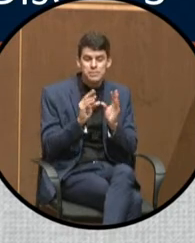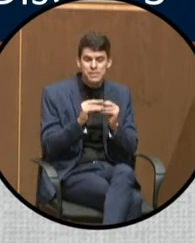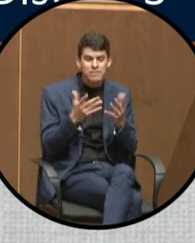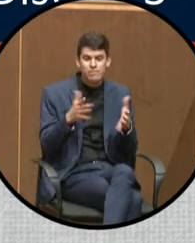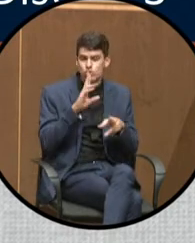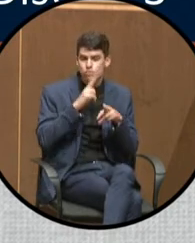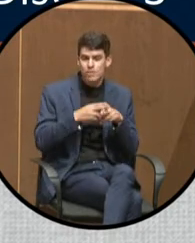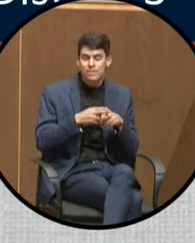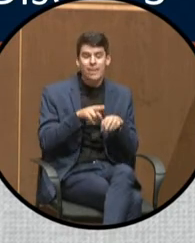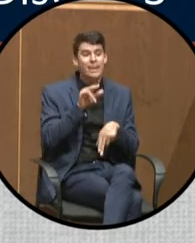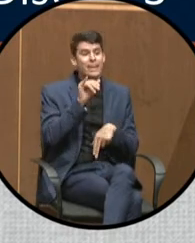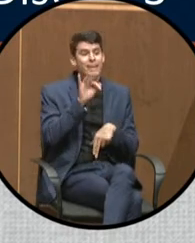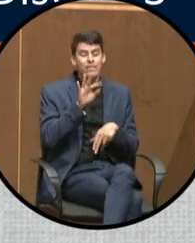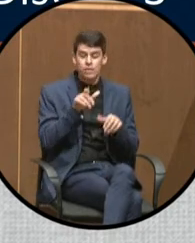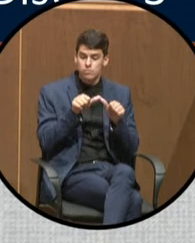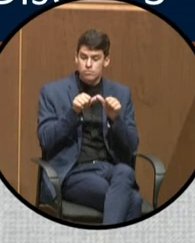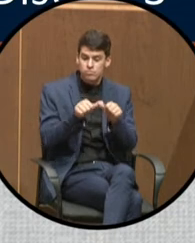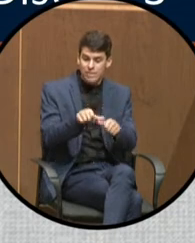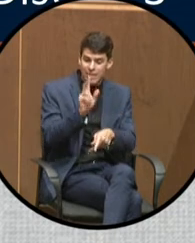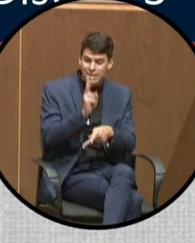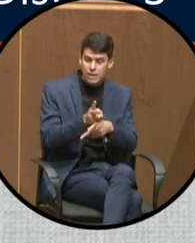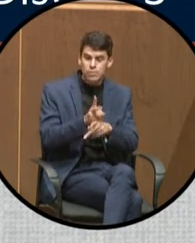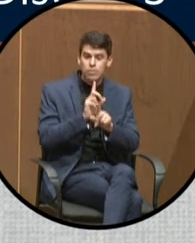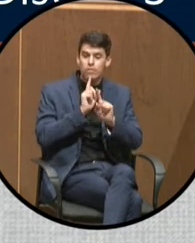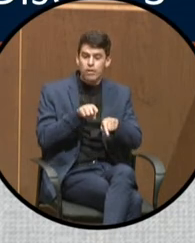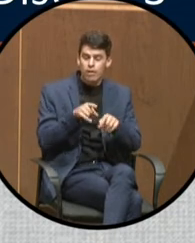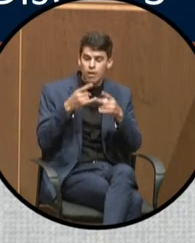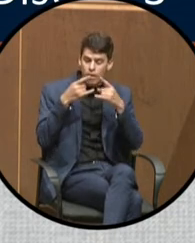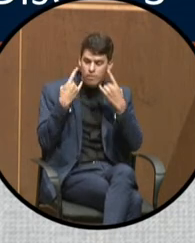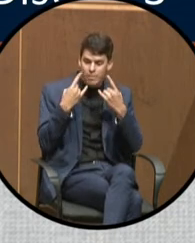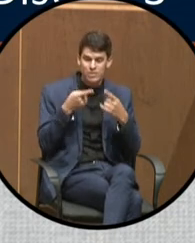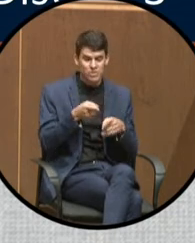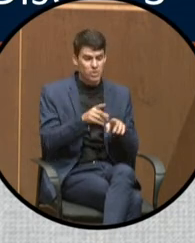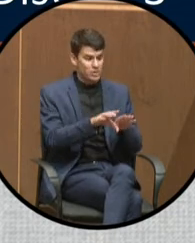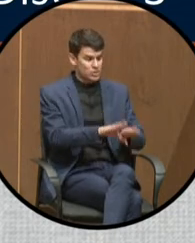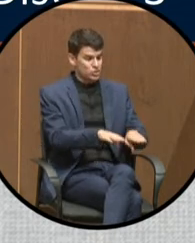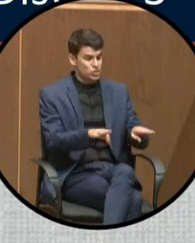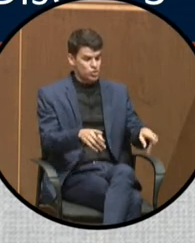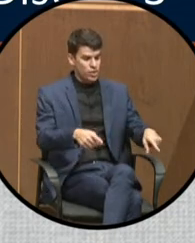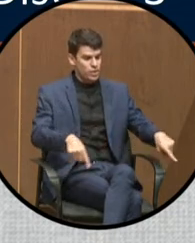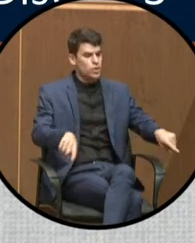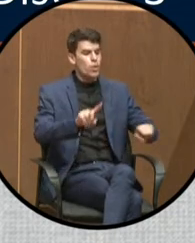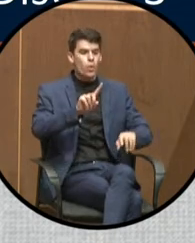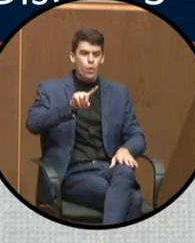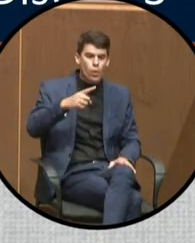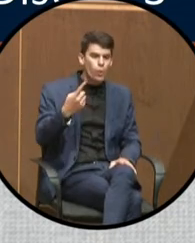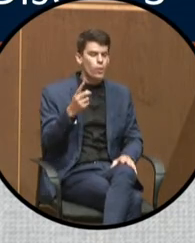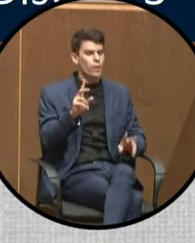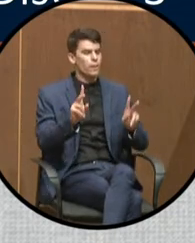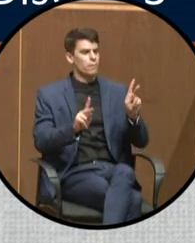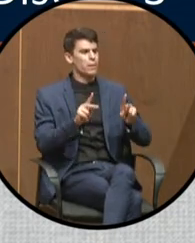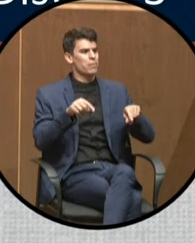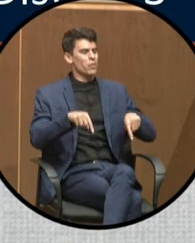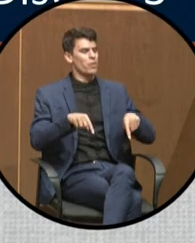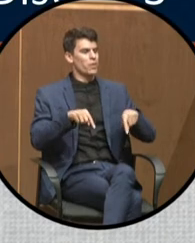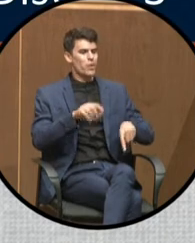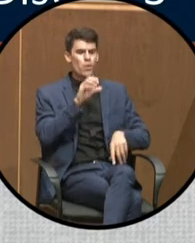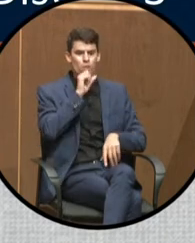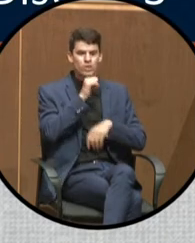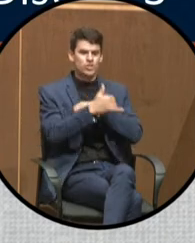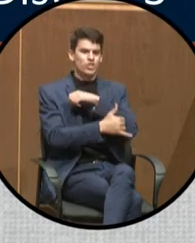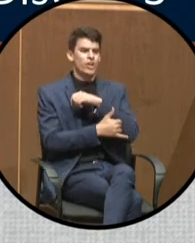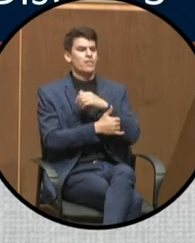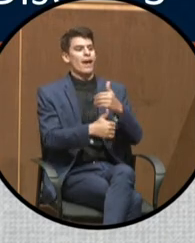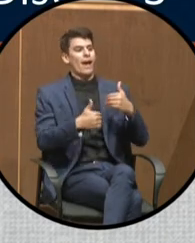continue the mask mandate, our children would be the only citizens in Orange County left under a